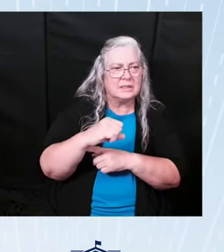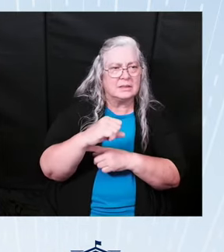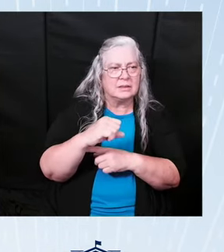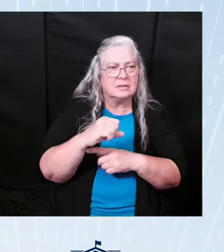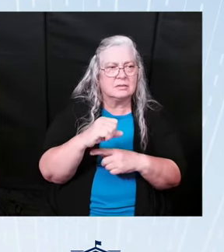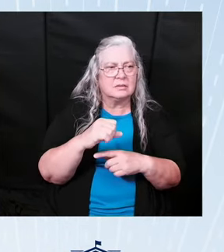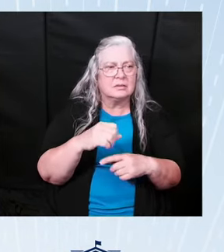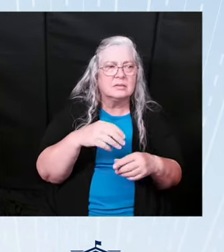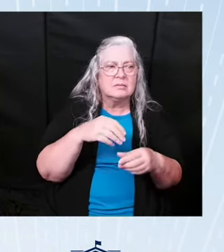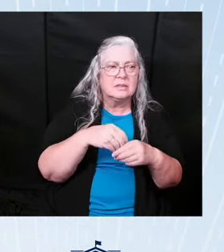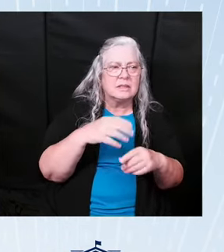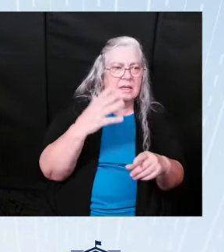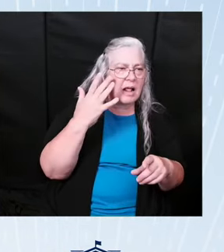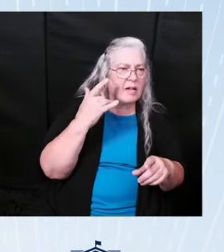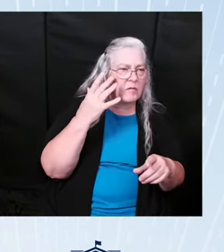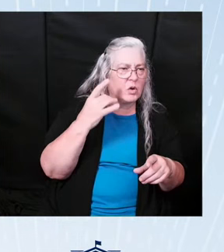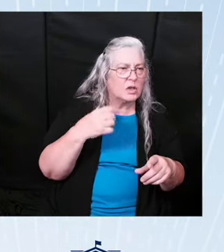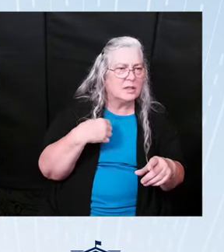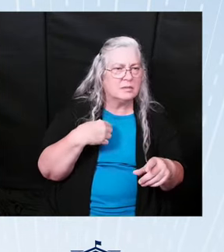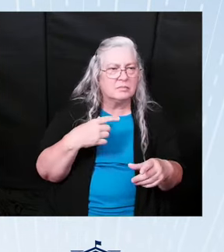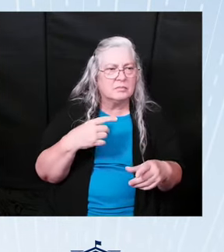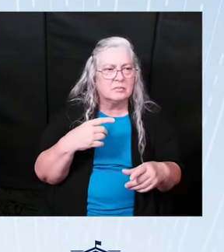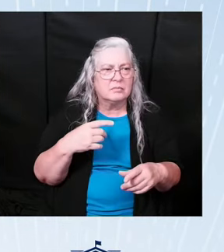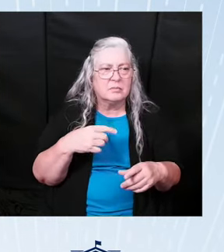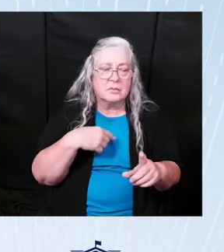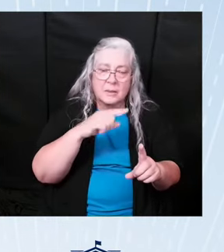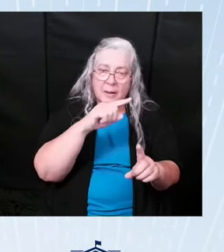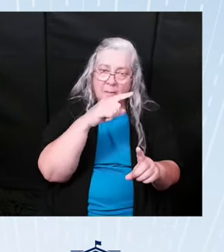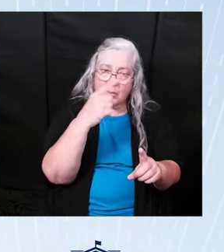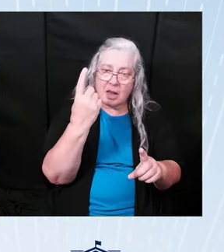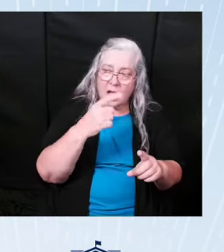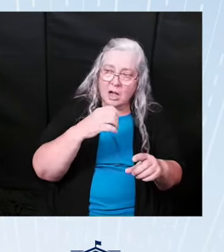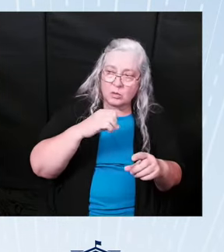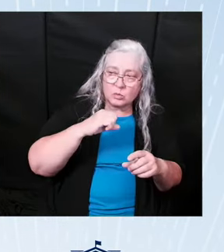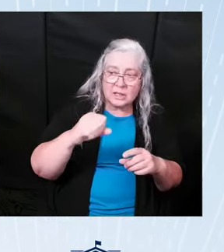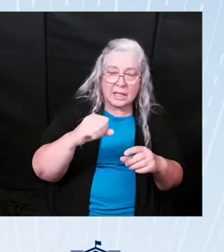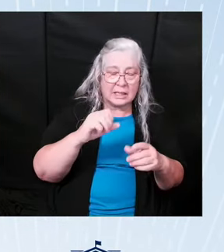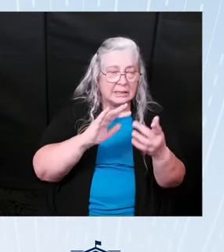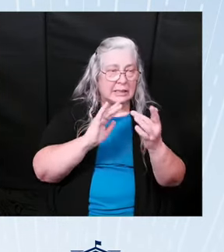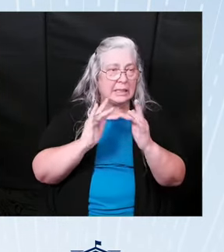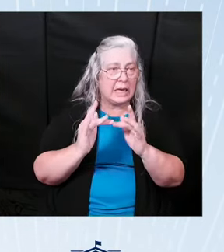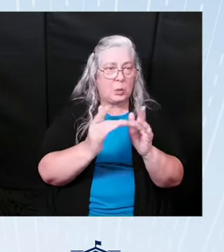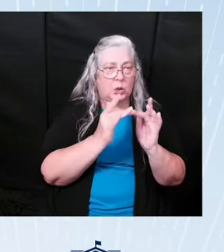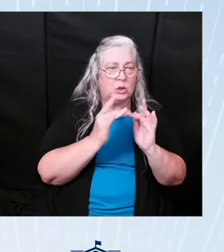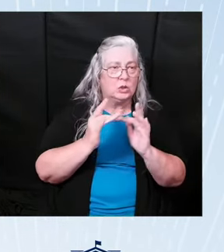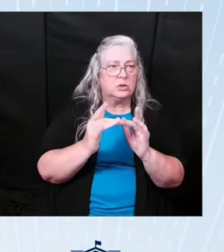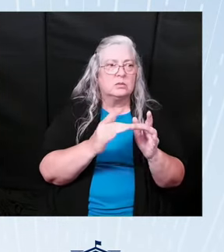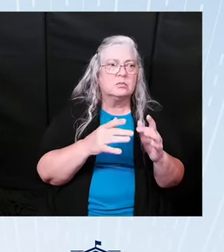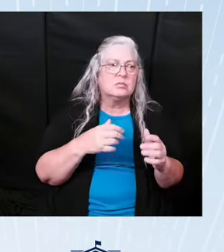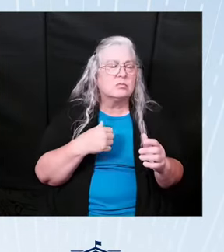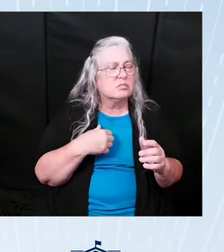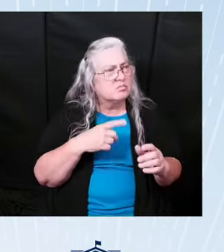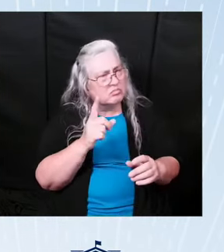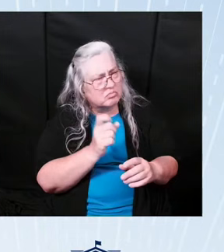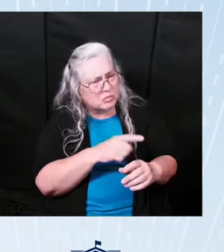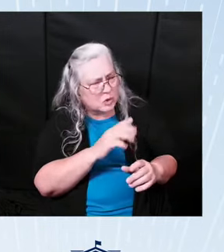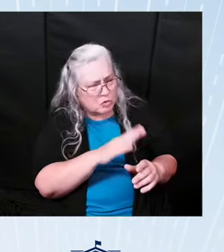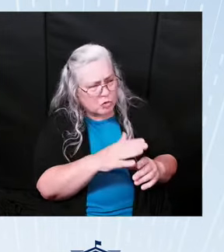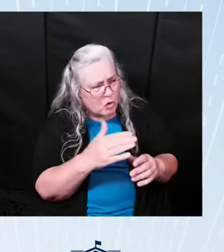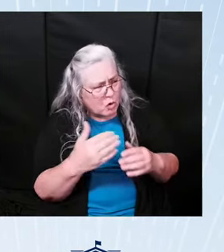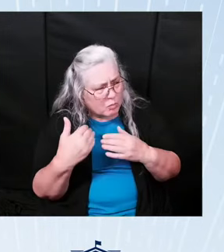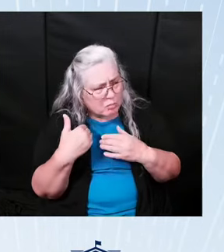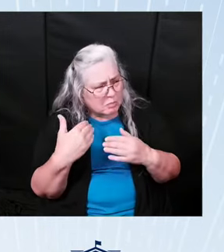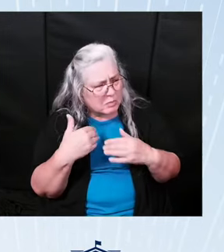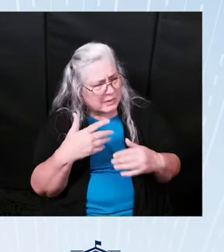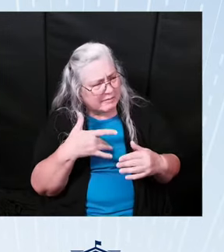your organization playing in the implementation of some of the recommendations laid out in the National Climate Resilience Framework? And